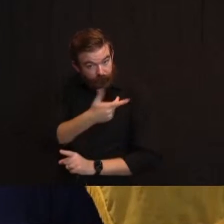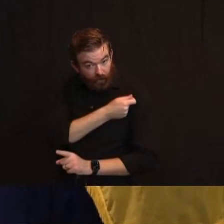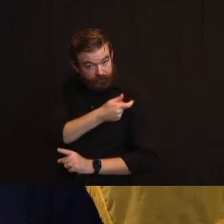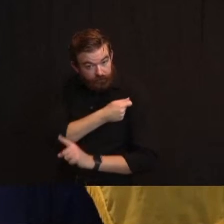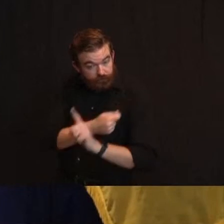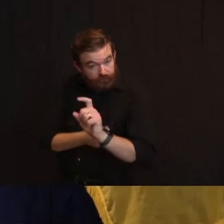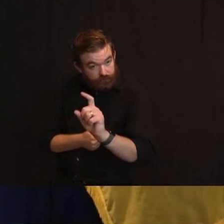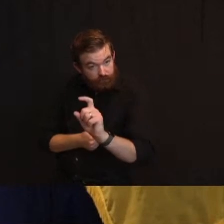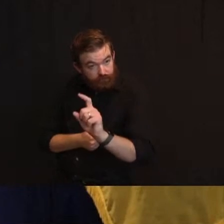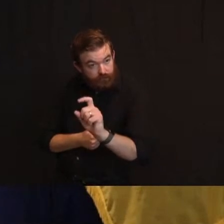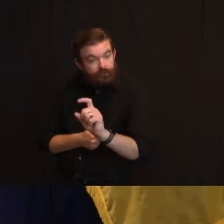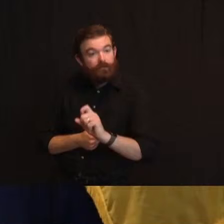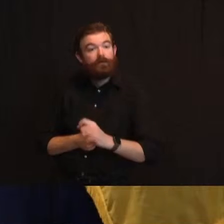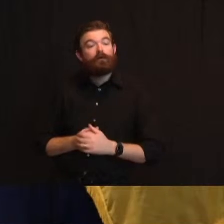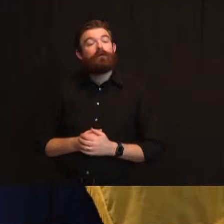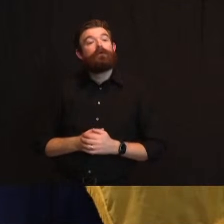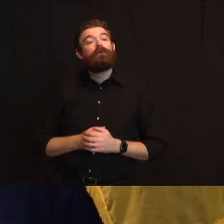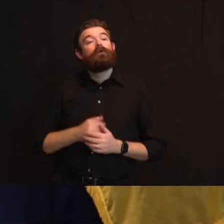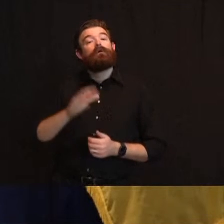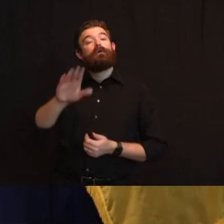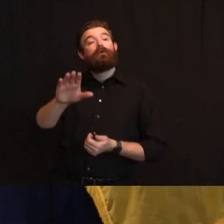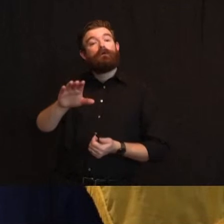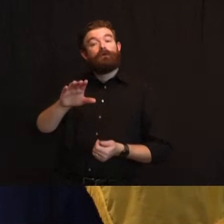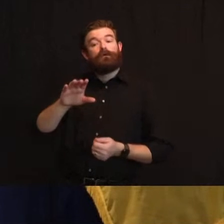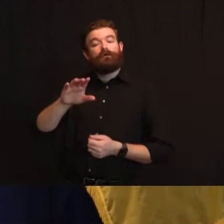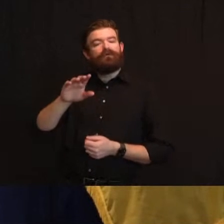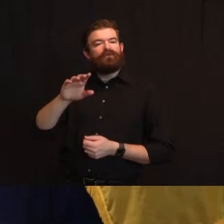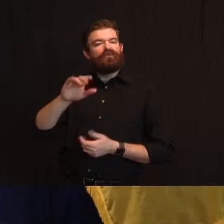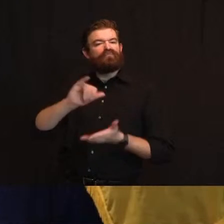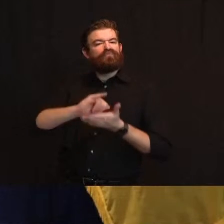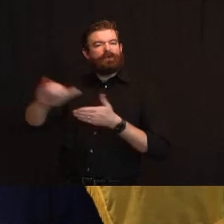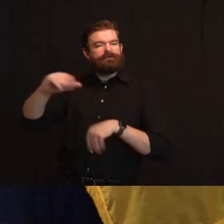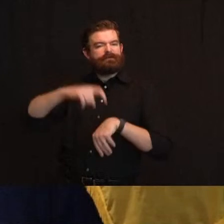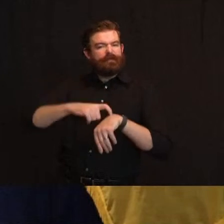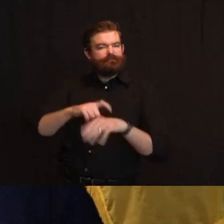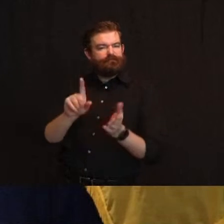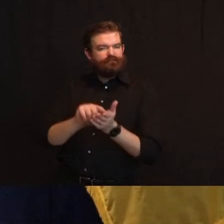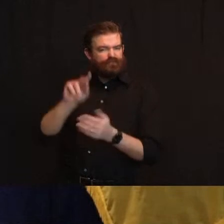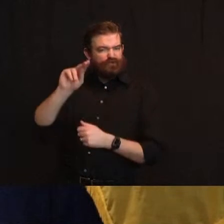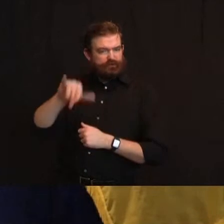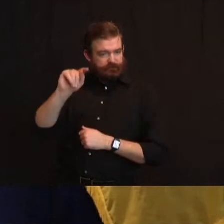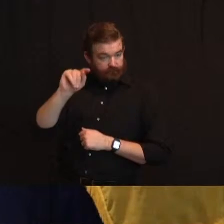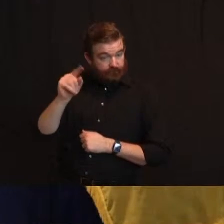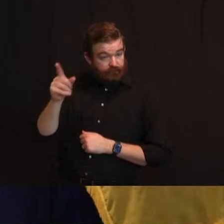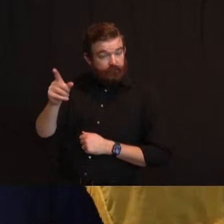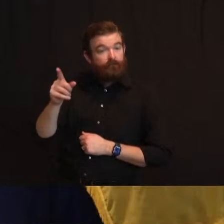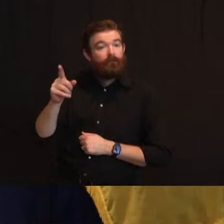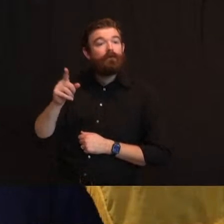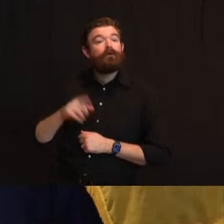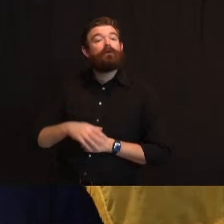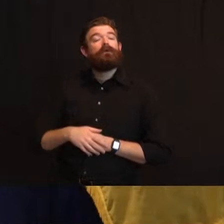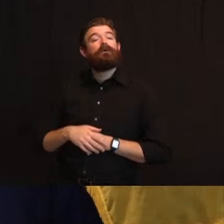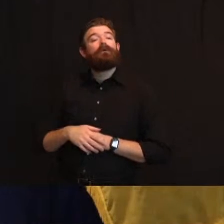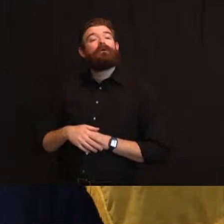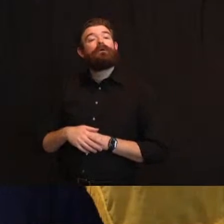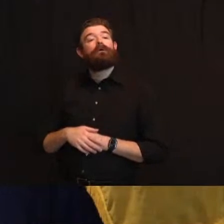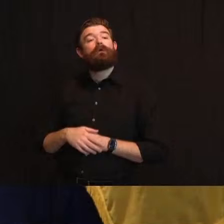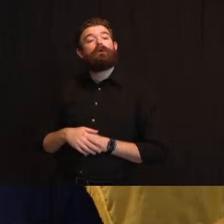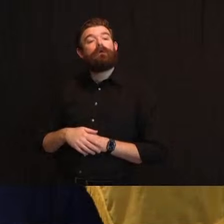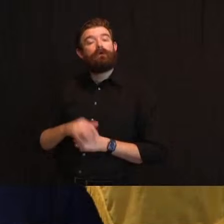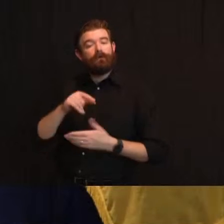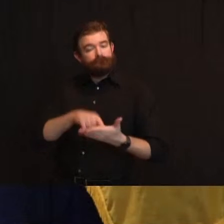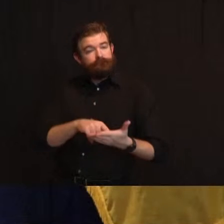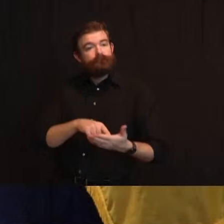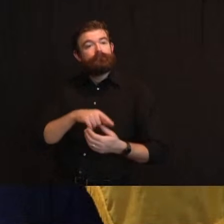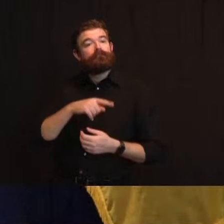issue emergency use authorization to the Pfizer vaccine this evening. If that happens tonight, do you expect to get the first shipment tomorrow? Is there any reason